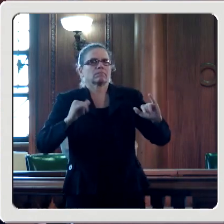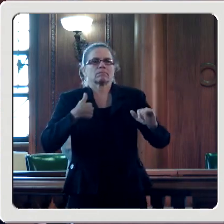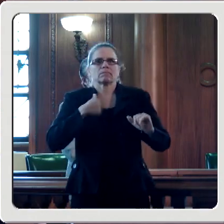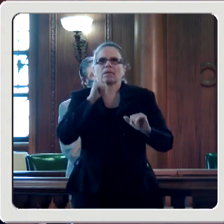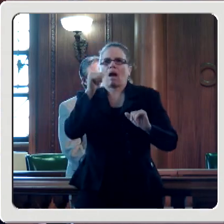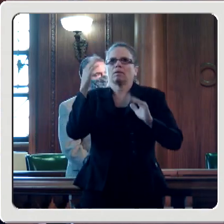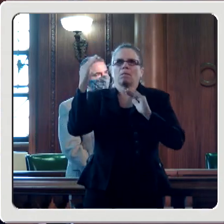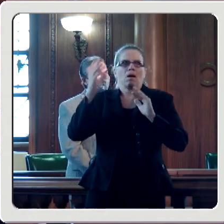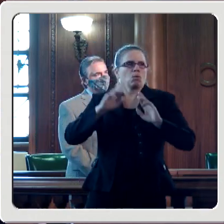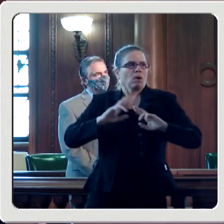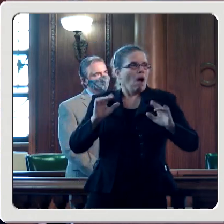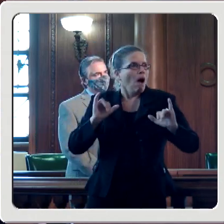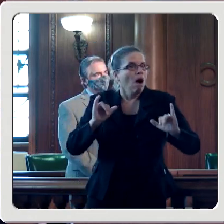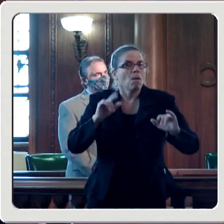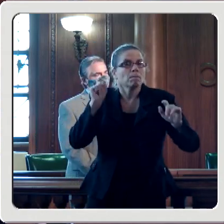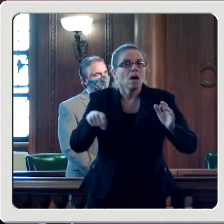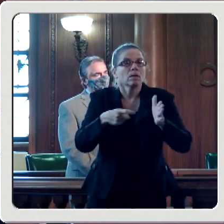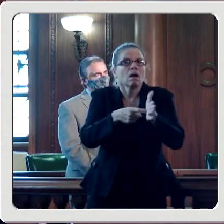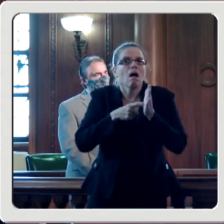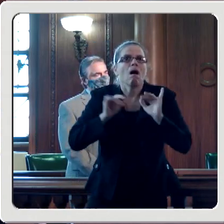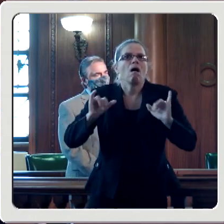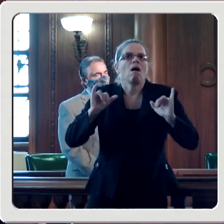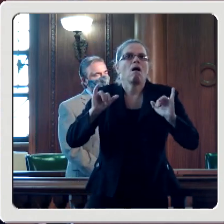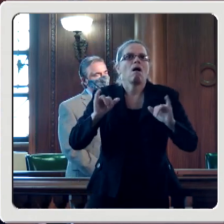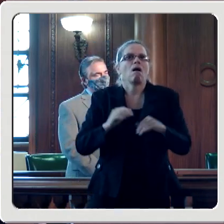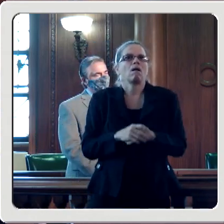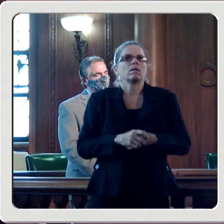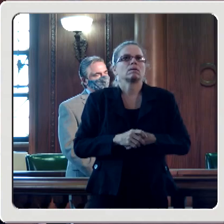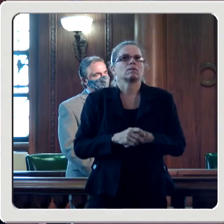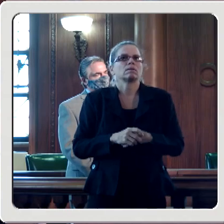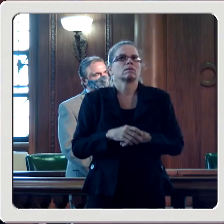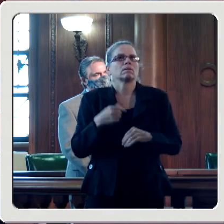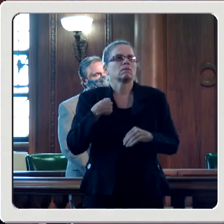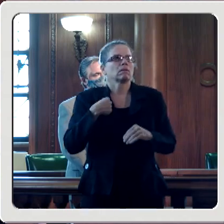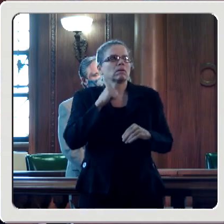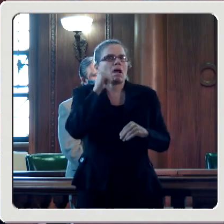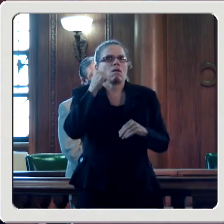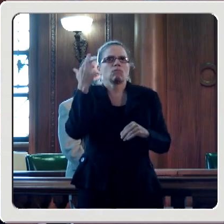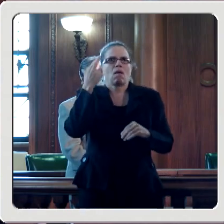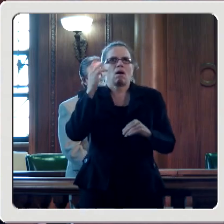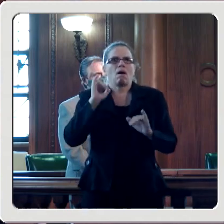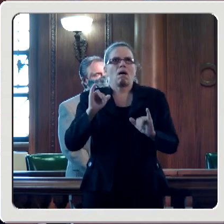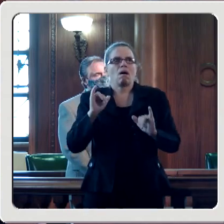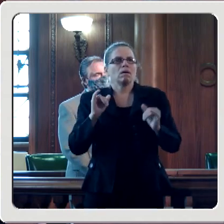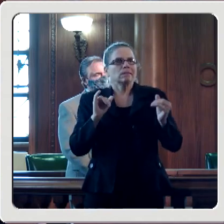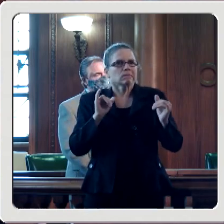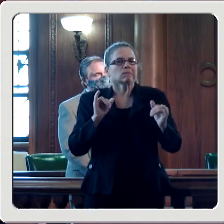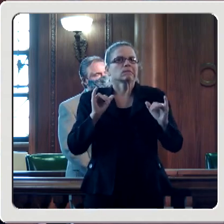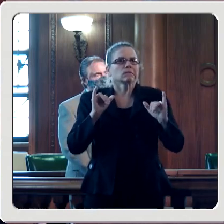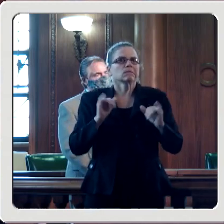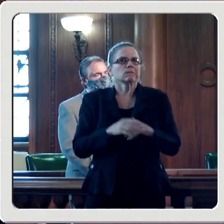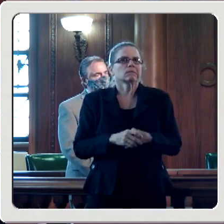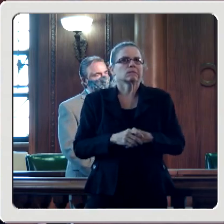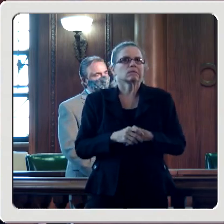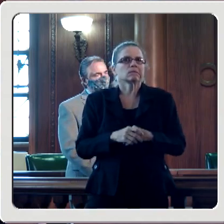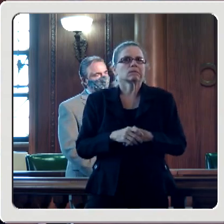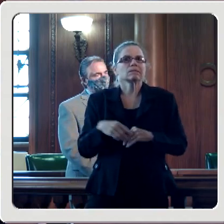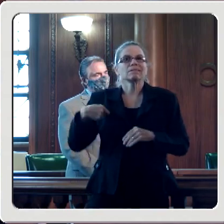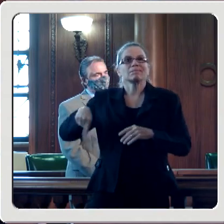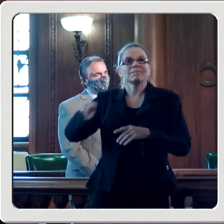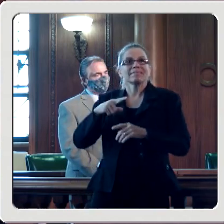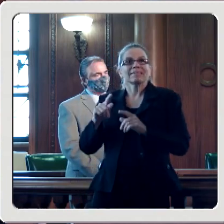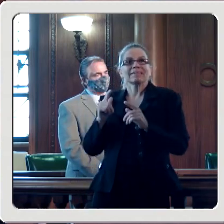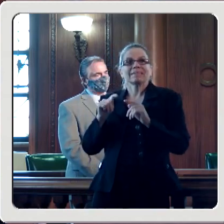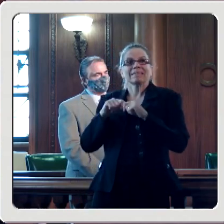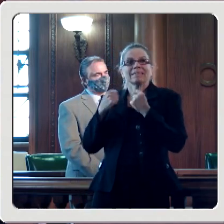going to receive a mandate or instruction, but it comes. And this team of Springfield